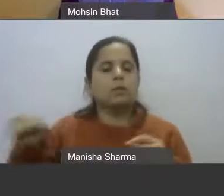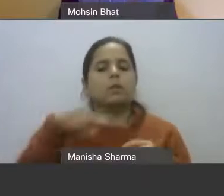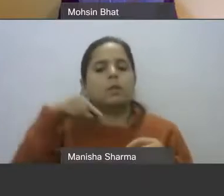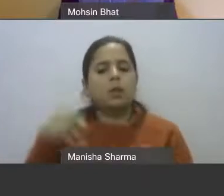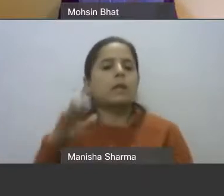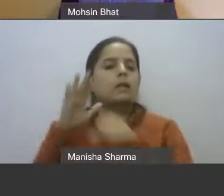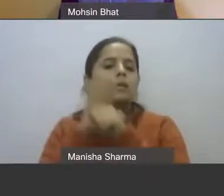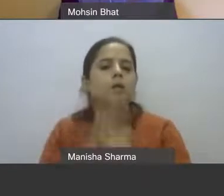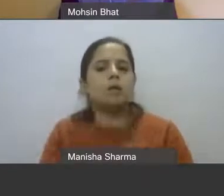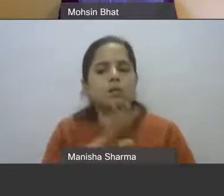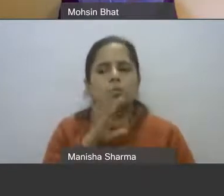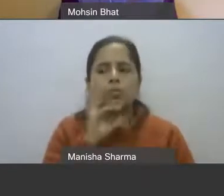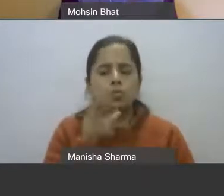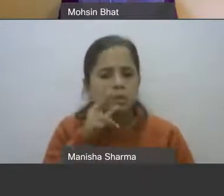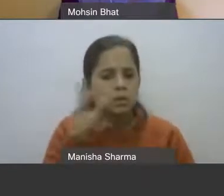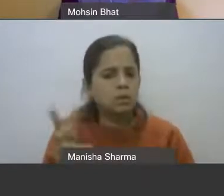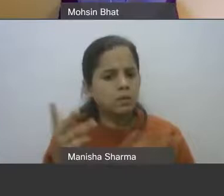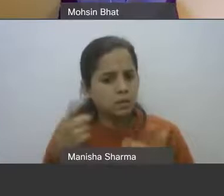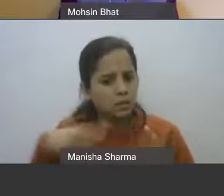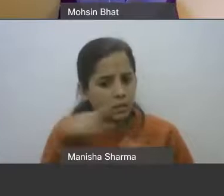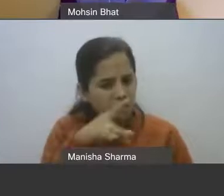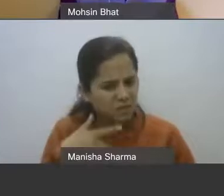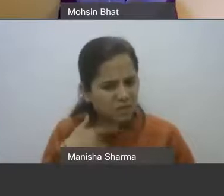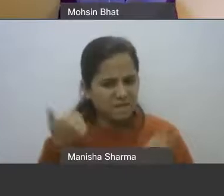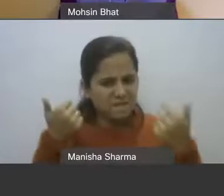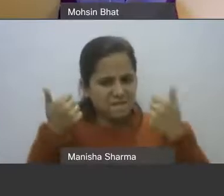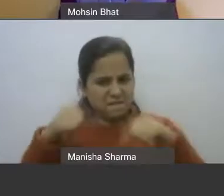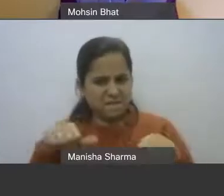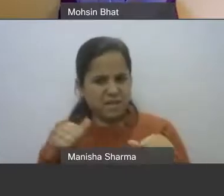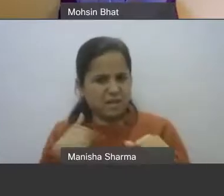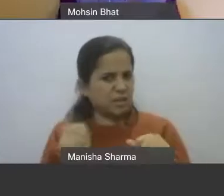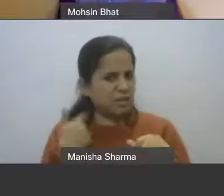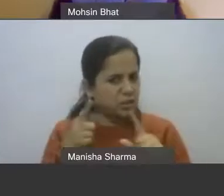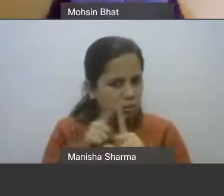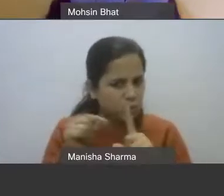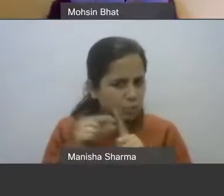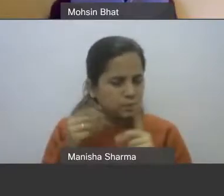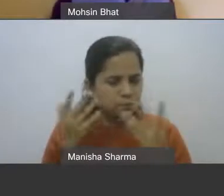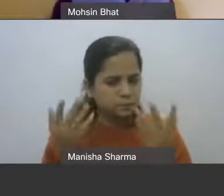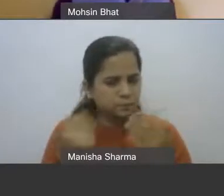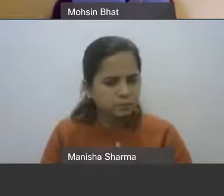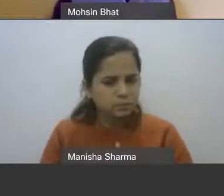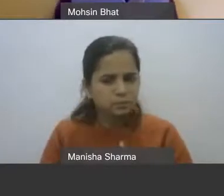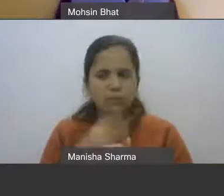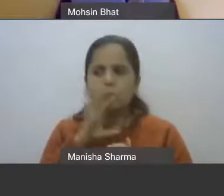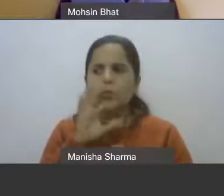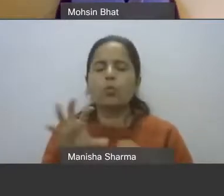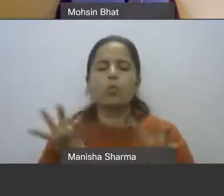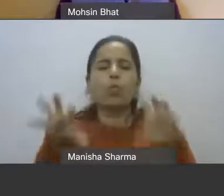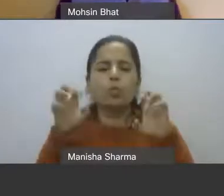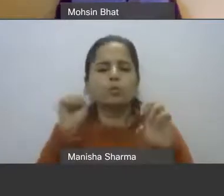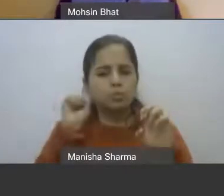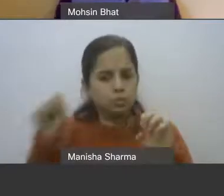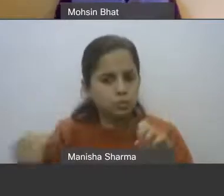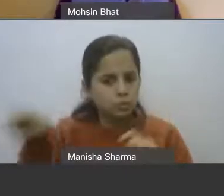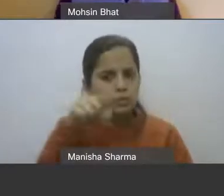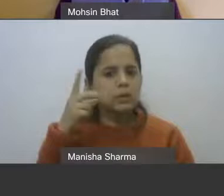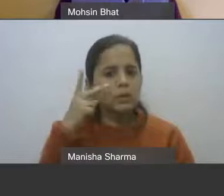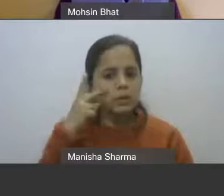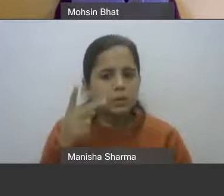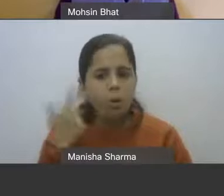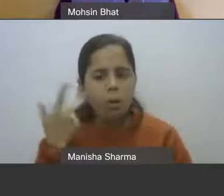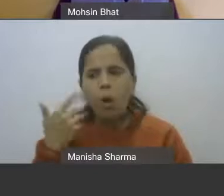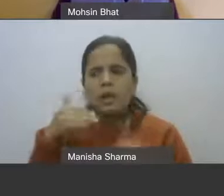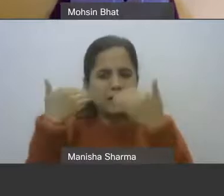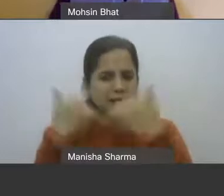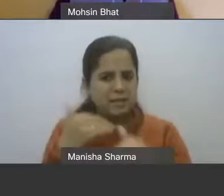discrimination only to citizens? Was this some kind of a failing on the part of our constitutional framers? Was there only a